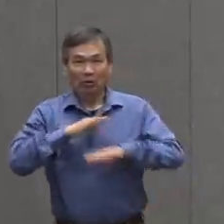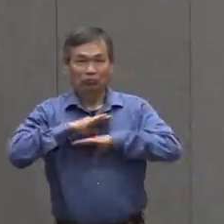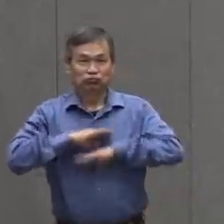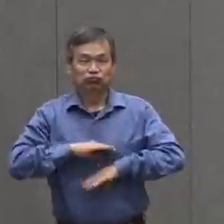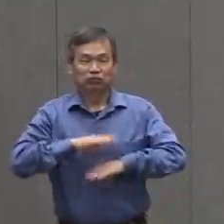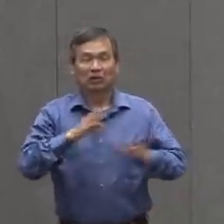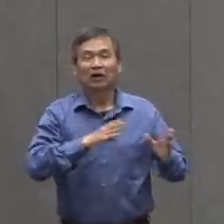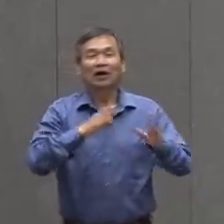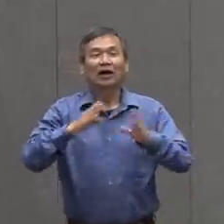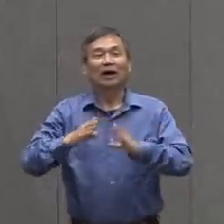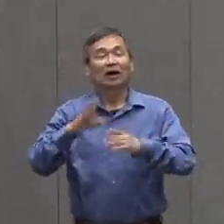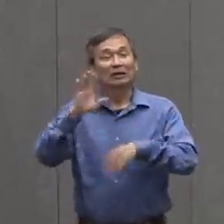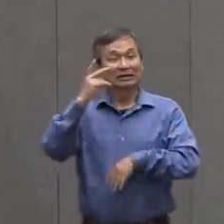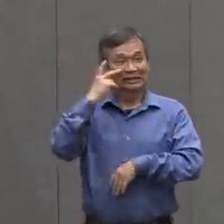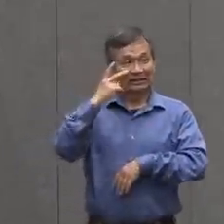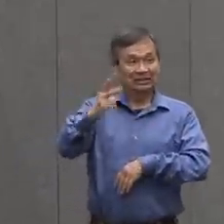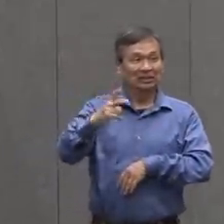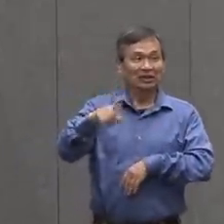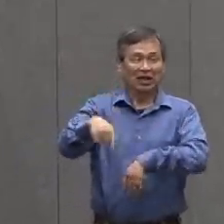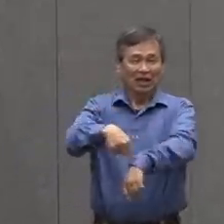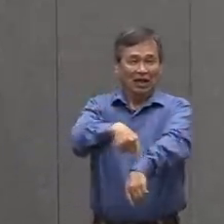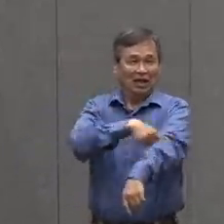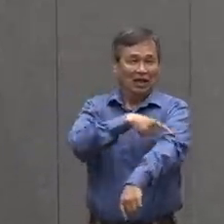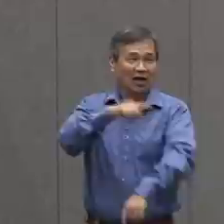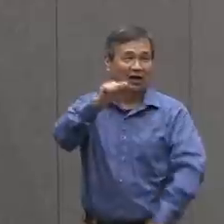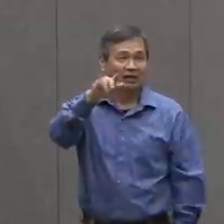Here is a very long tail.